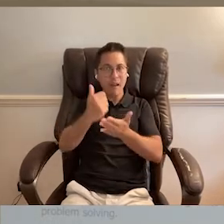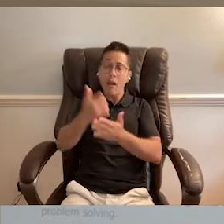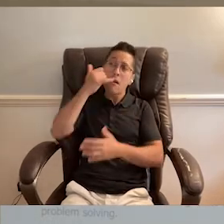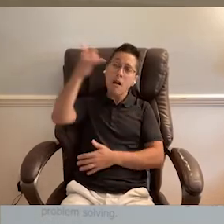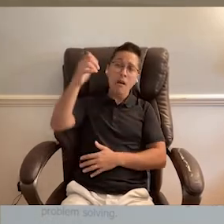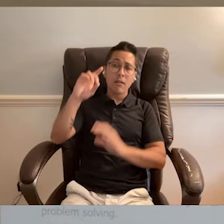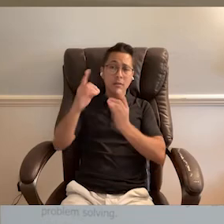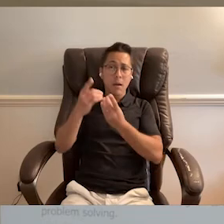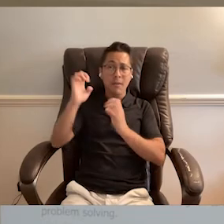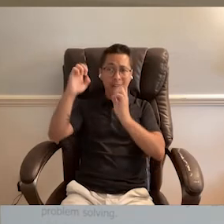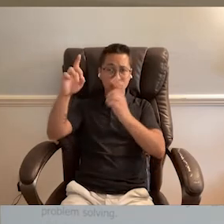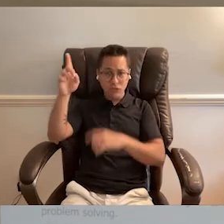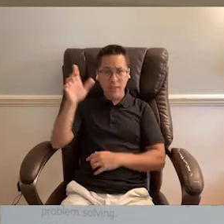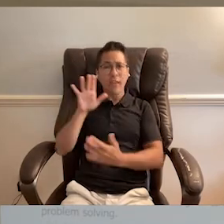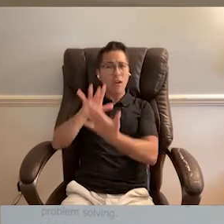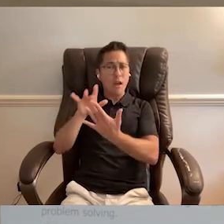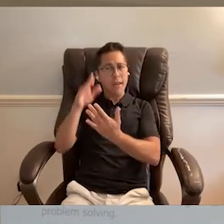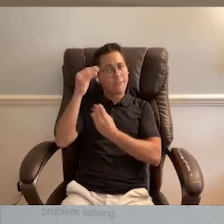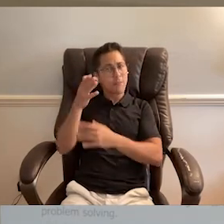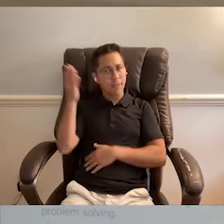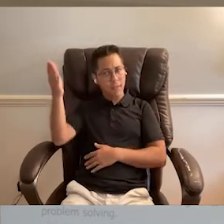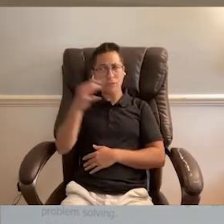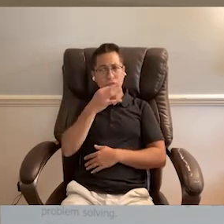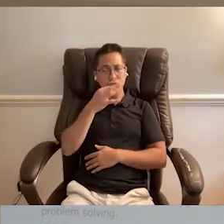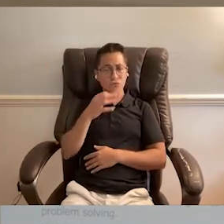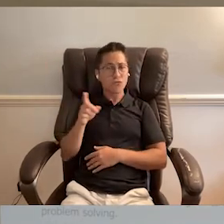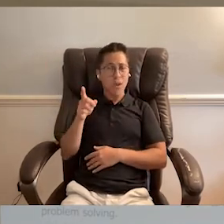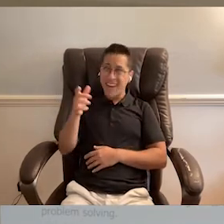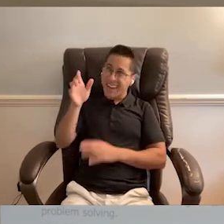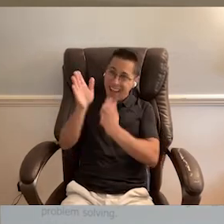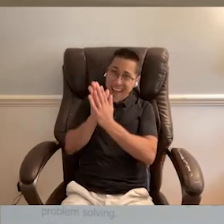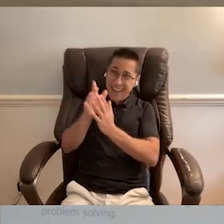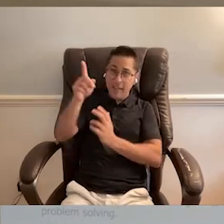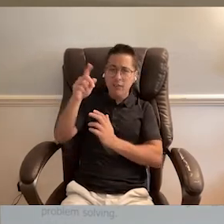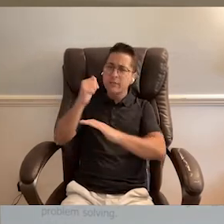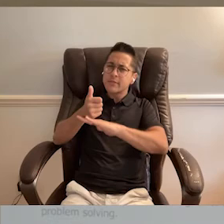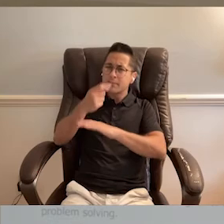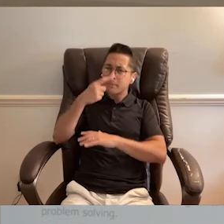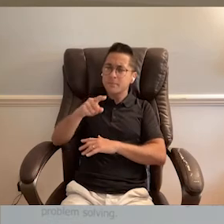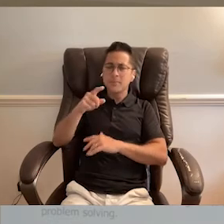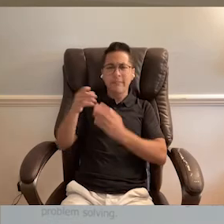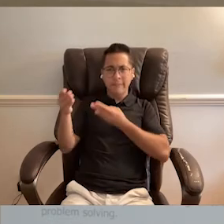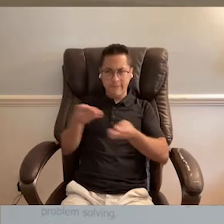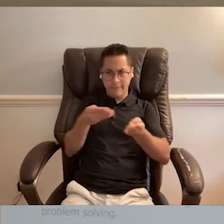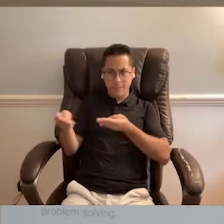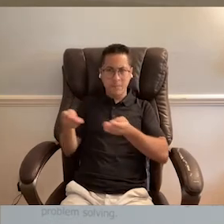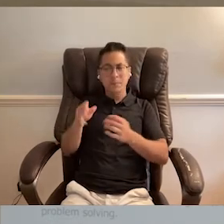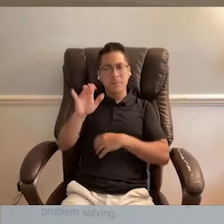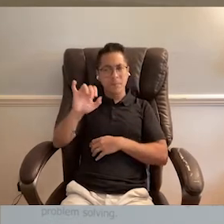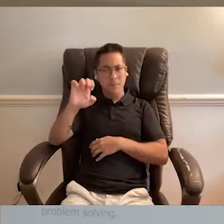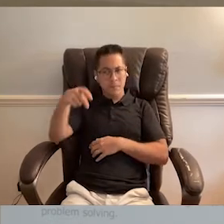contact information in just a minute, and asking them to set up a facilitated IEP. One tip though with